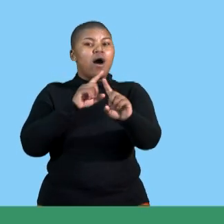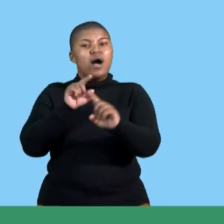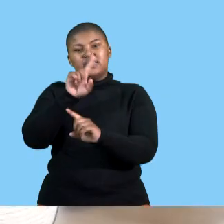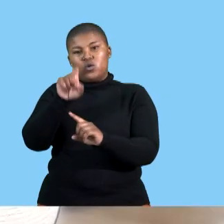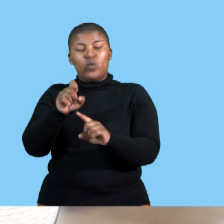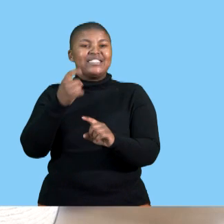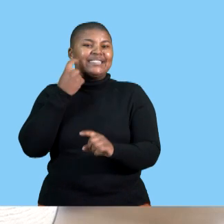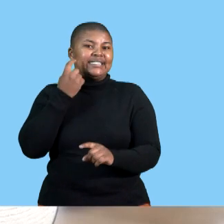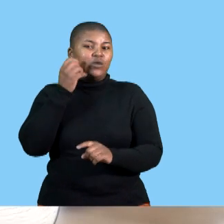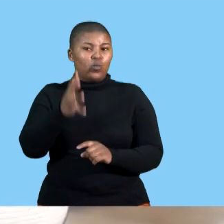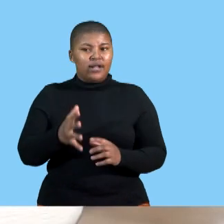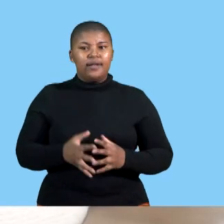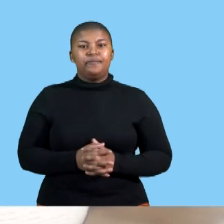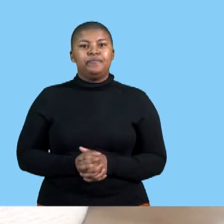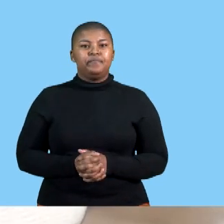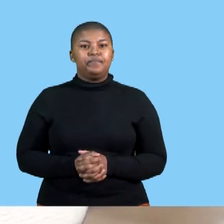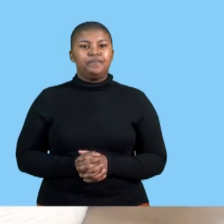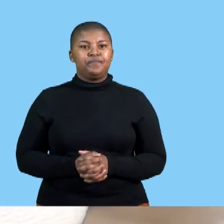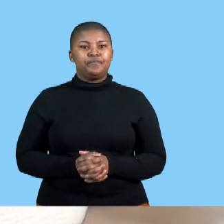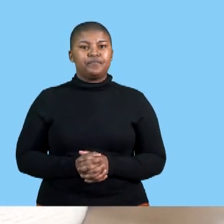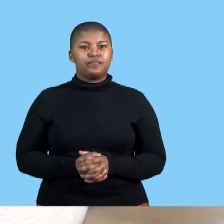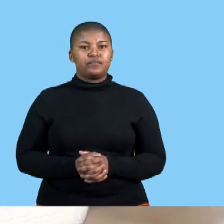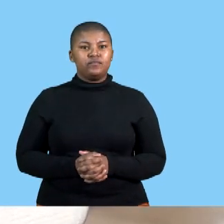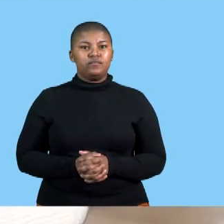you'll be able to answer our next question.